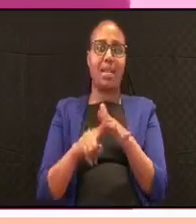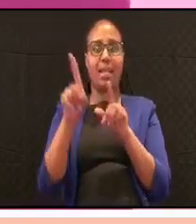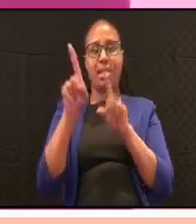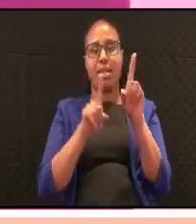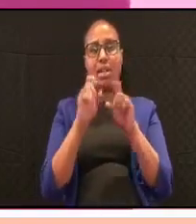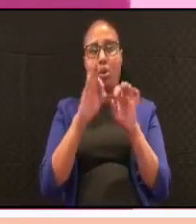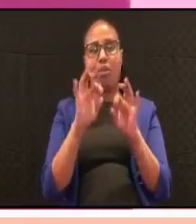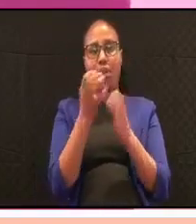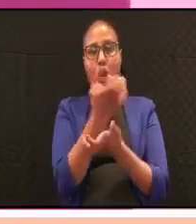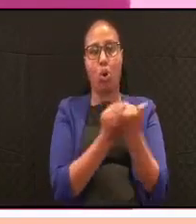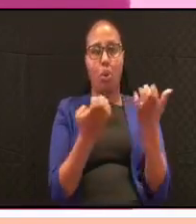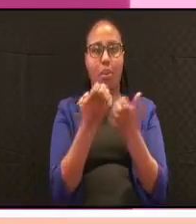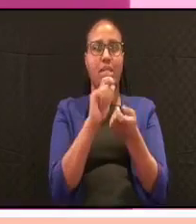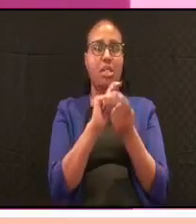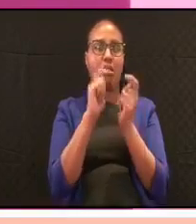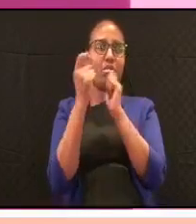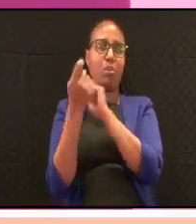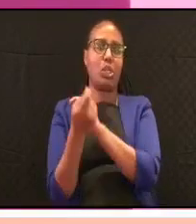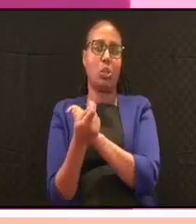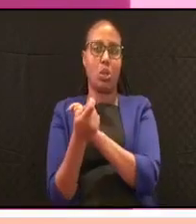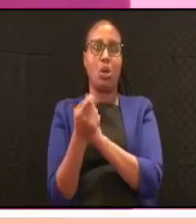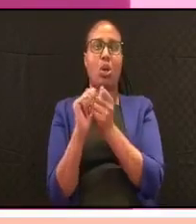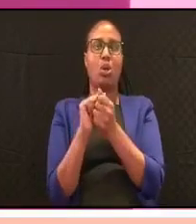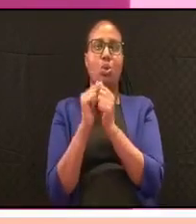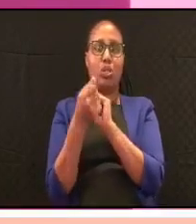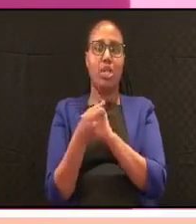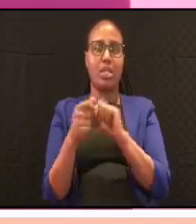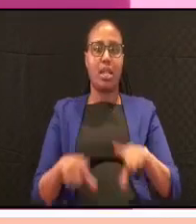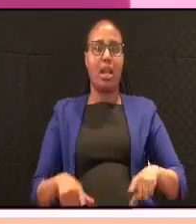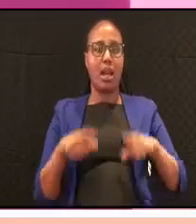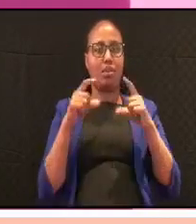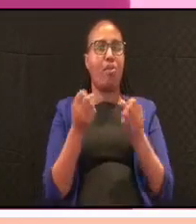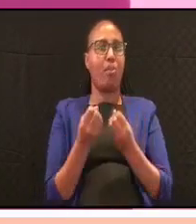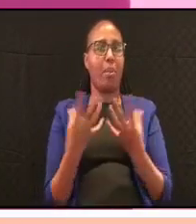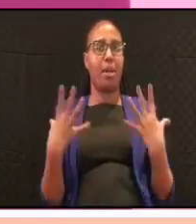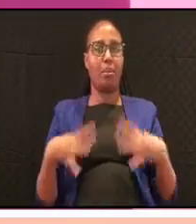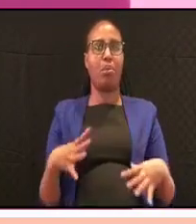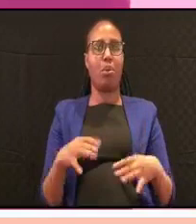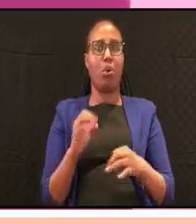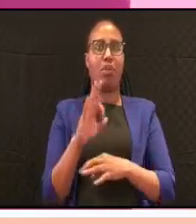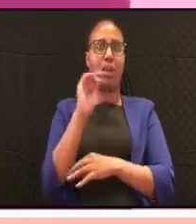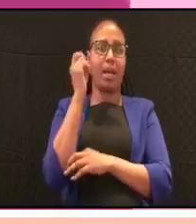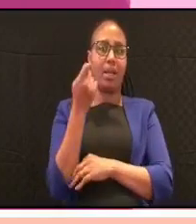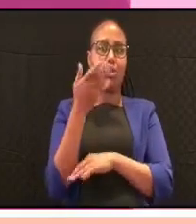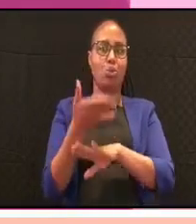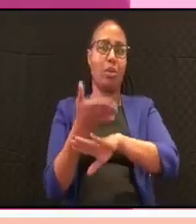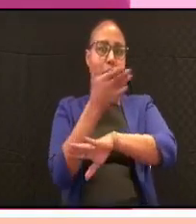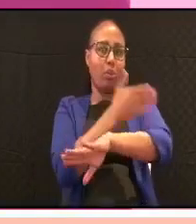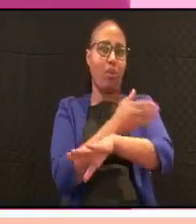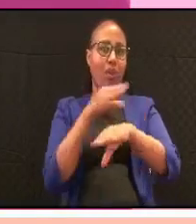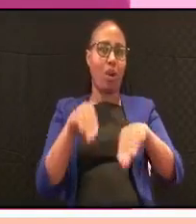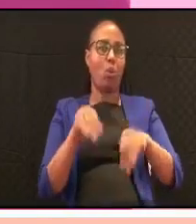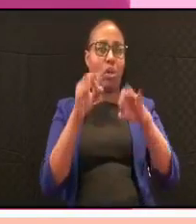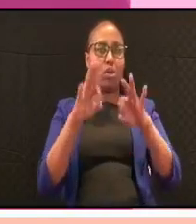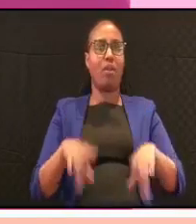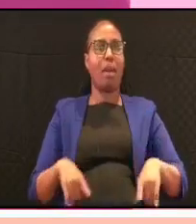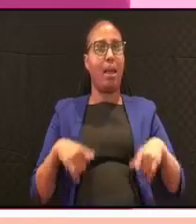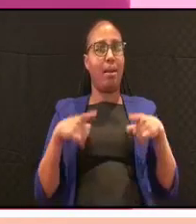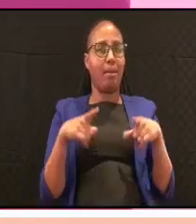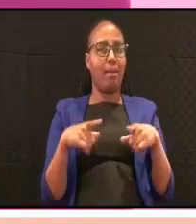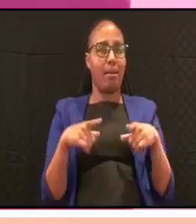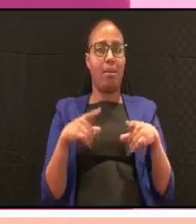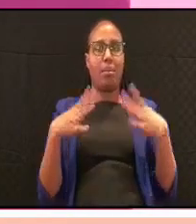journey of economic transformation to change the lives of the people of Kenya, to improve the quality of life for the people of